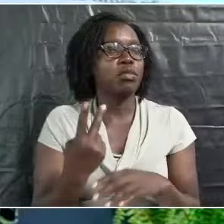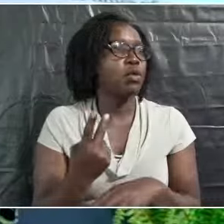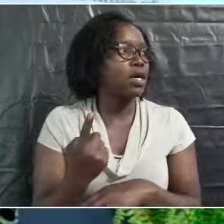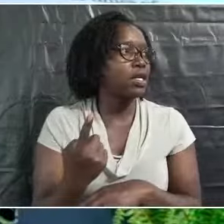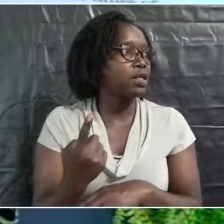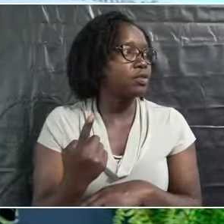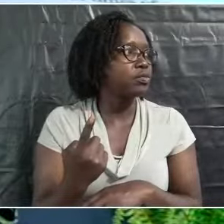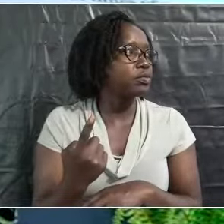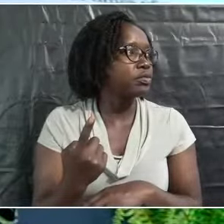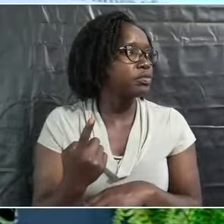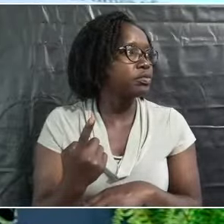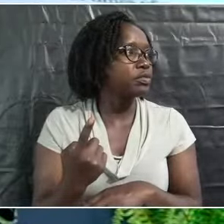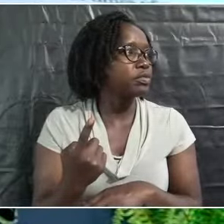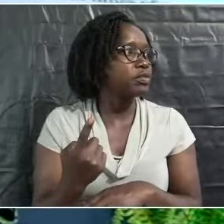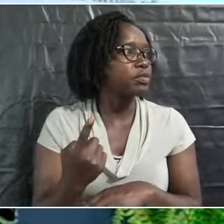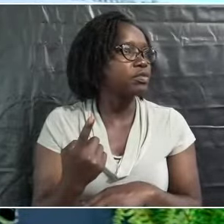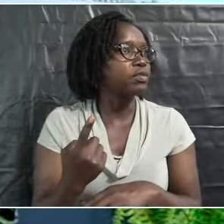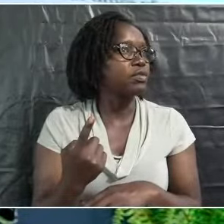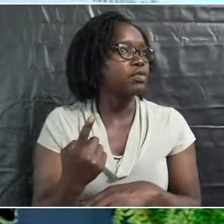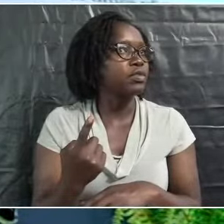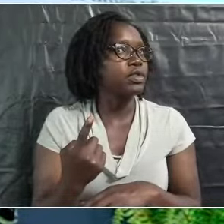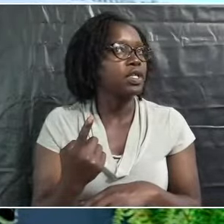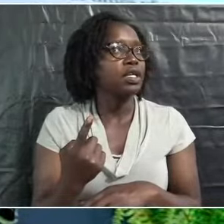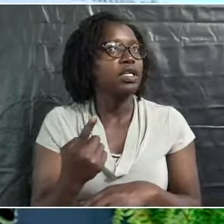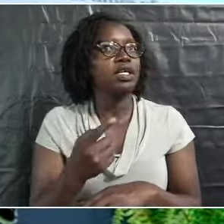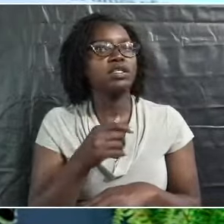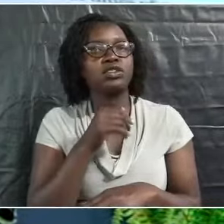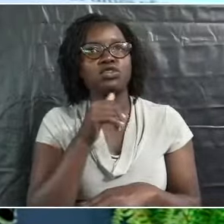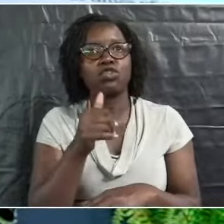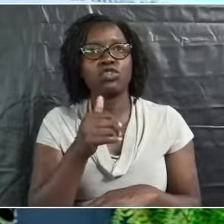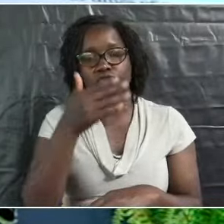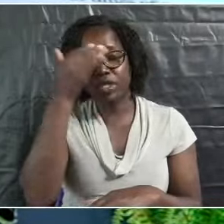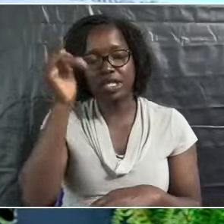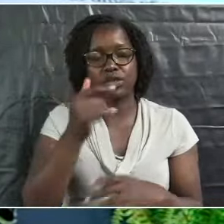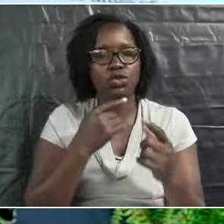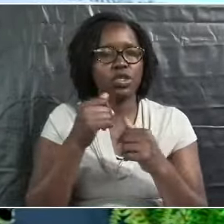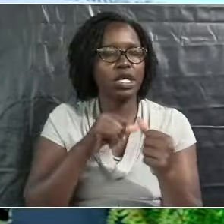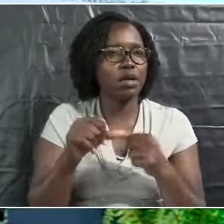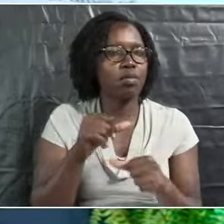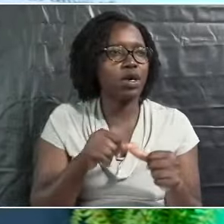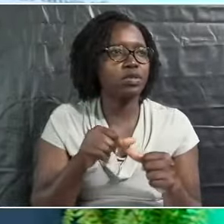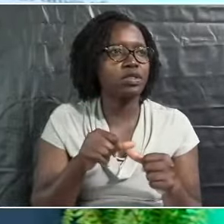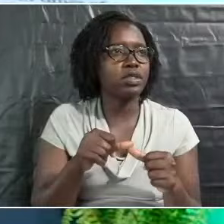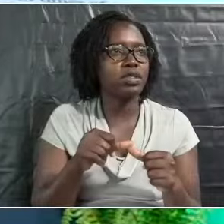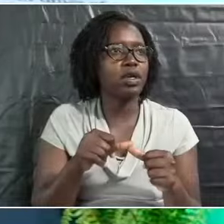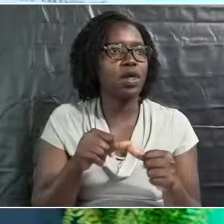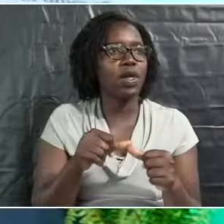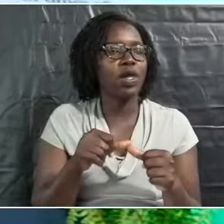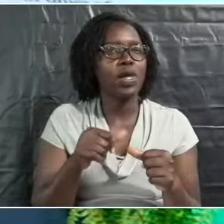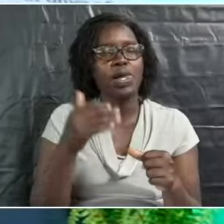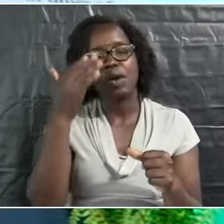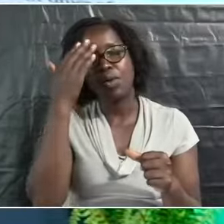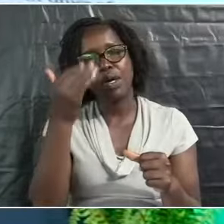is, now, please don't forget that here we are talking about, you know,